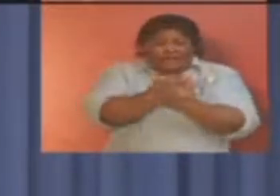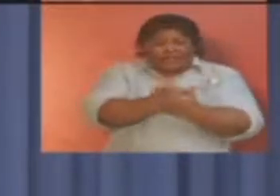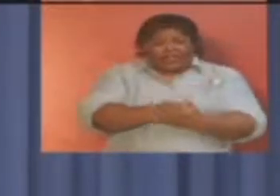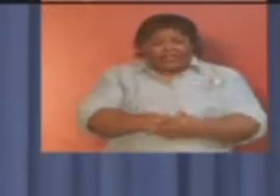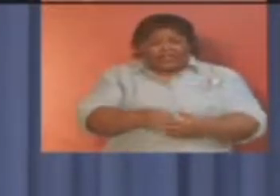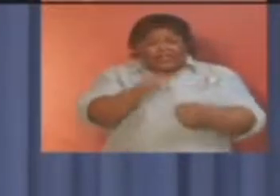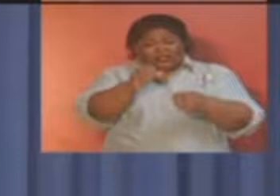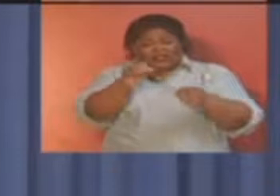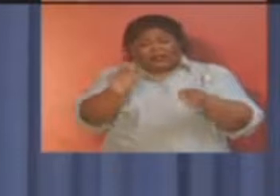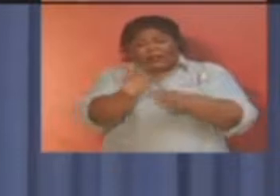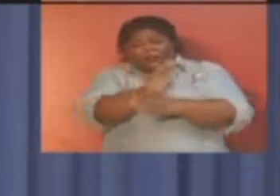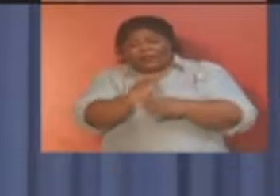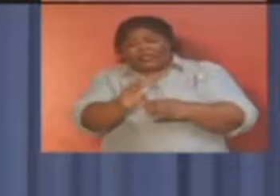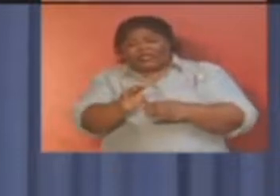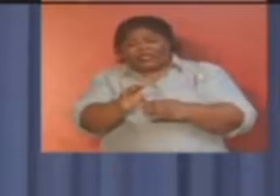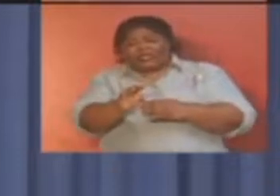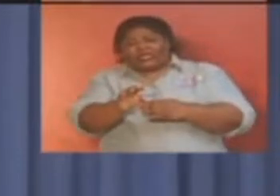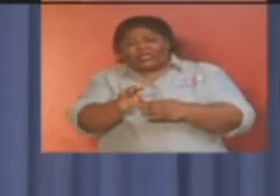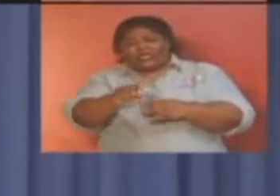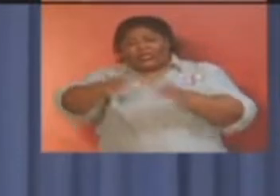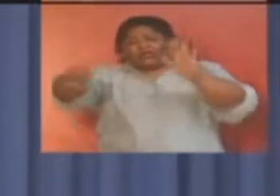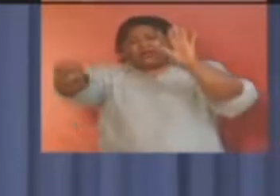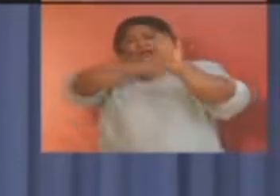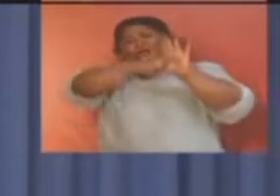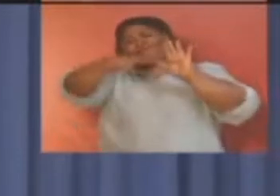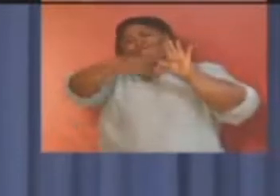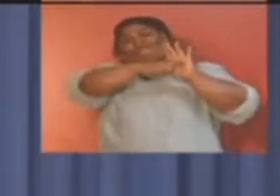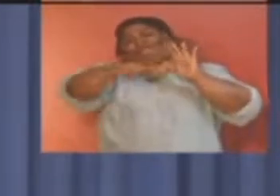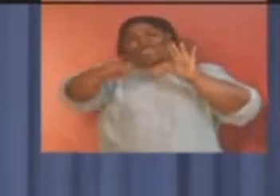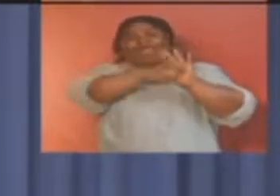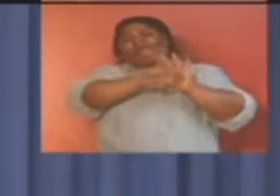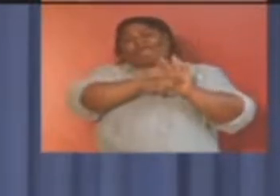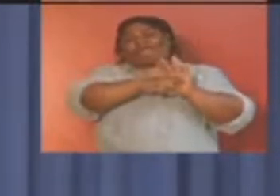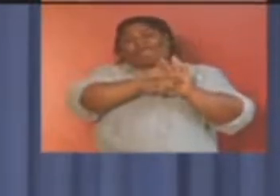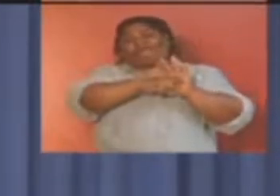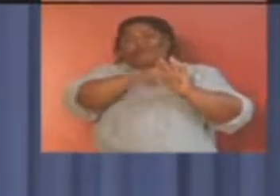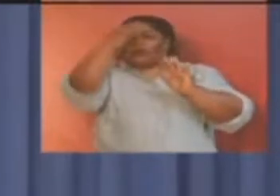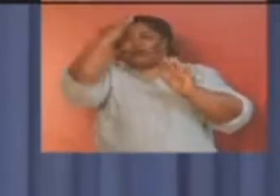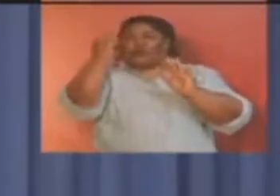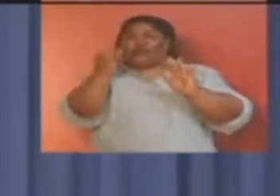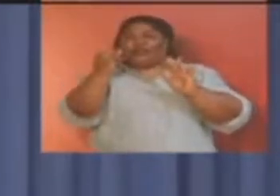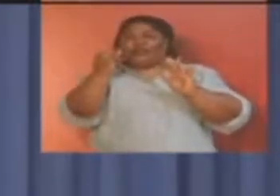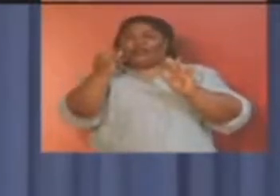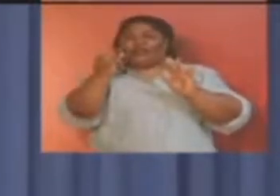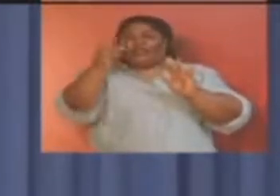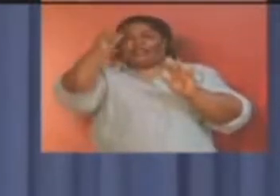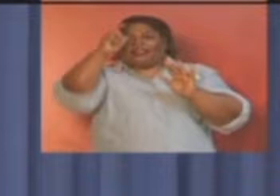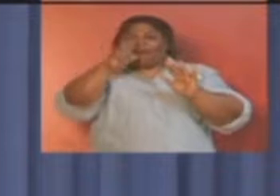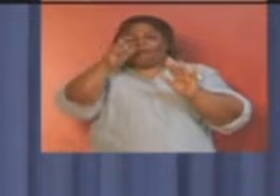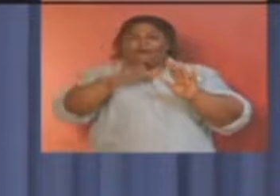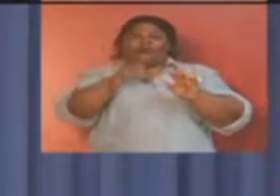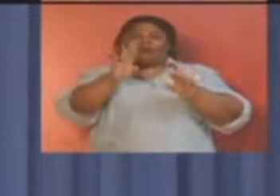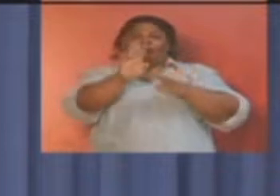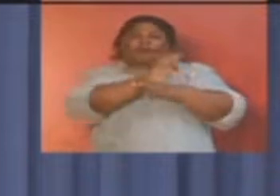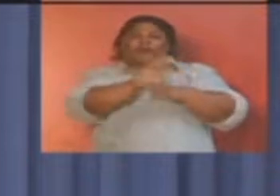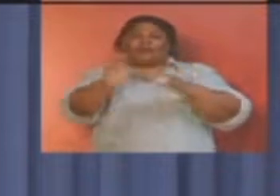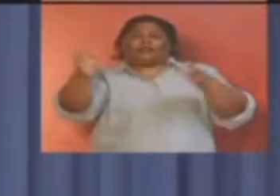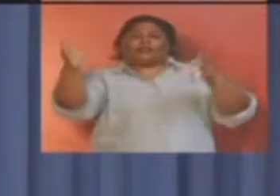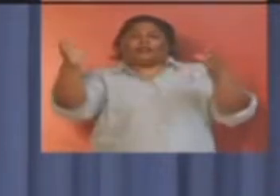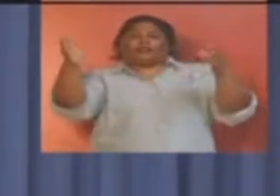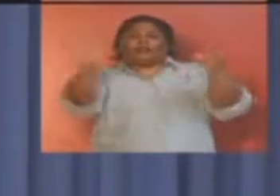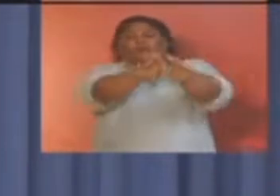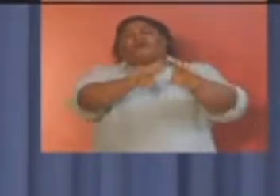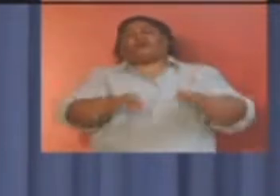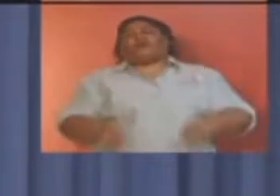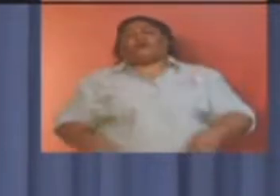we are required to do now is further close. Further closures are required. And of course, continued